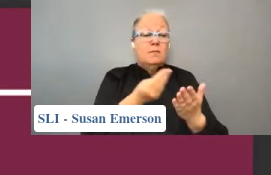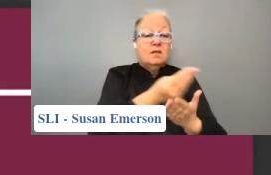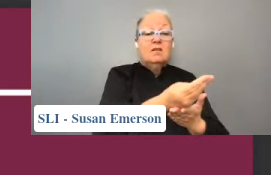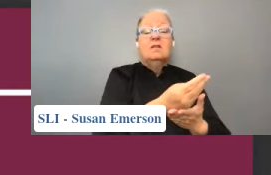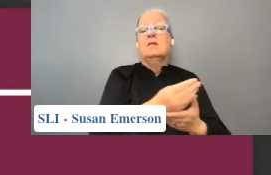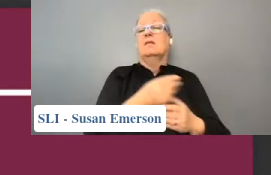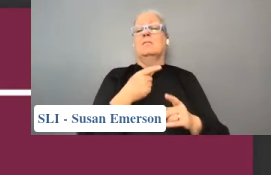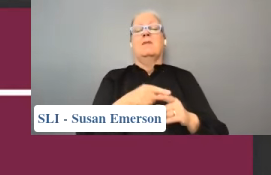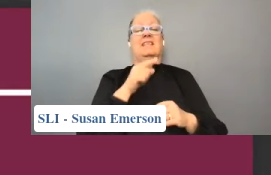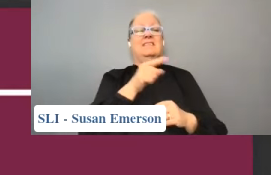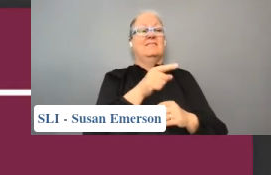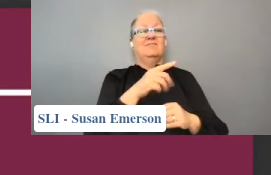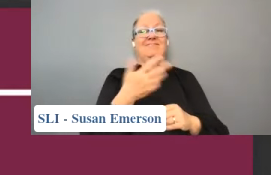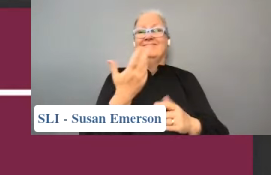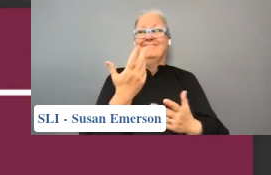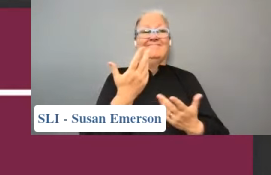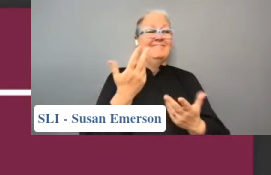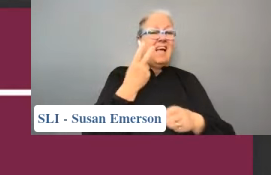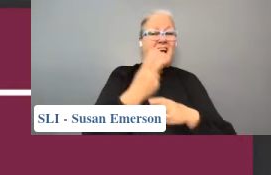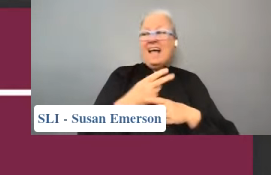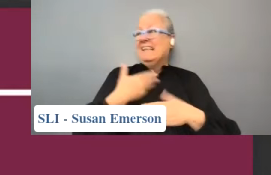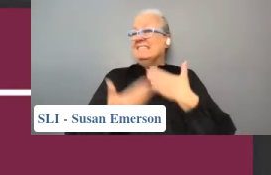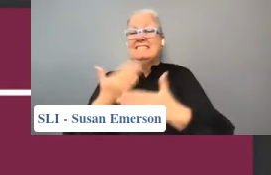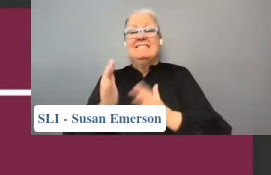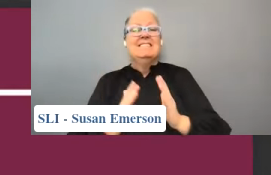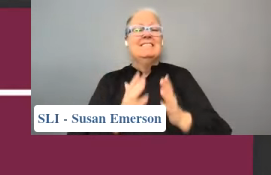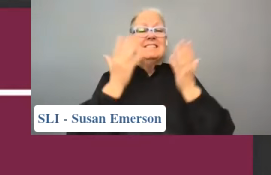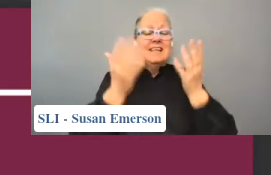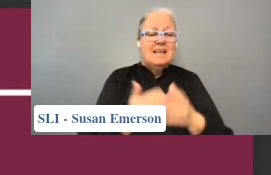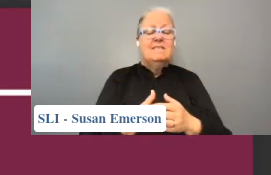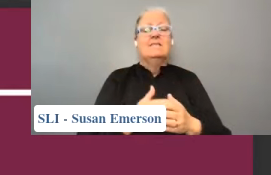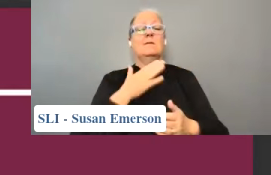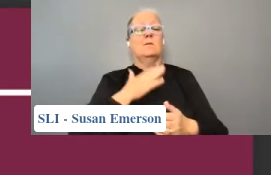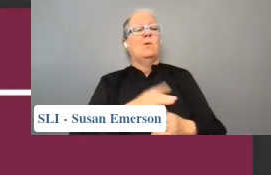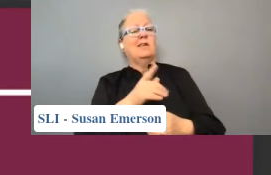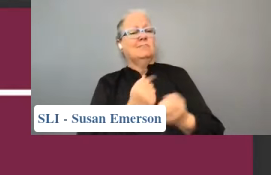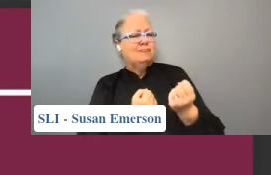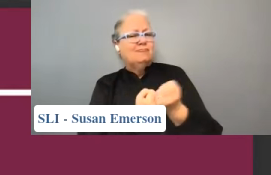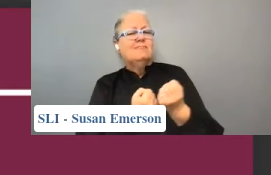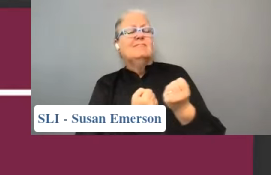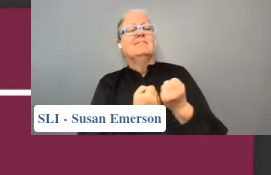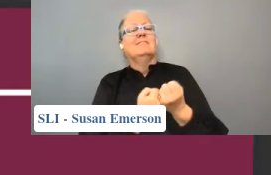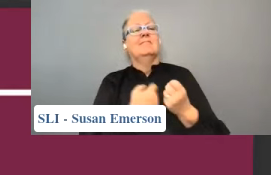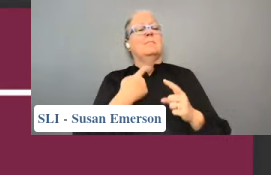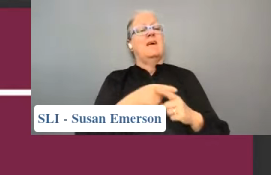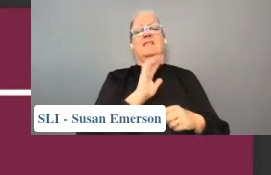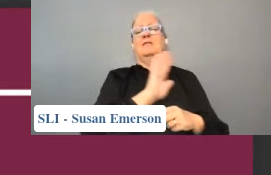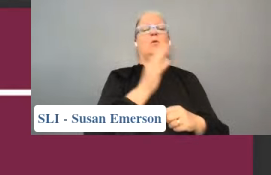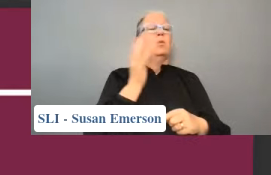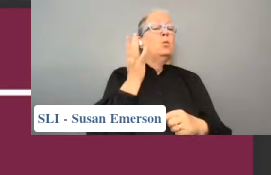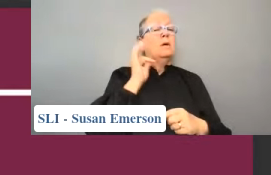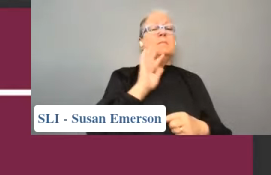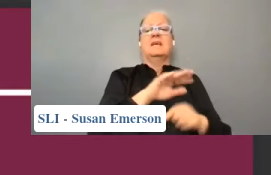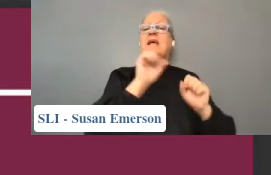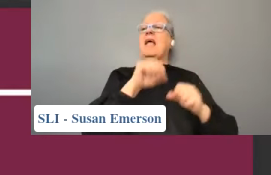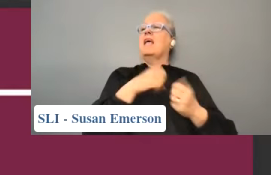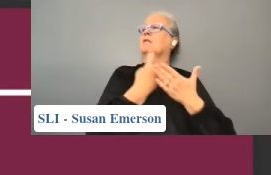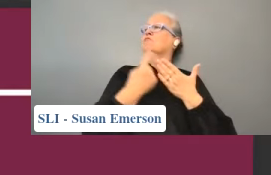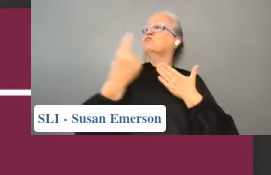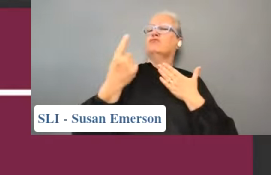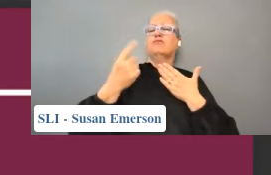hardship, easing financial tensions, and increasing women's autonomy, themes that were very prevalent in